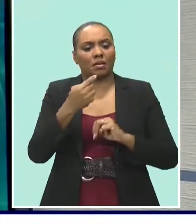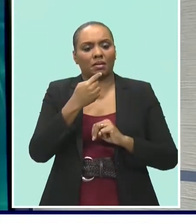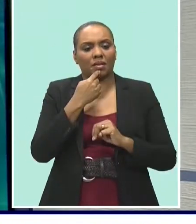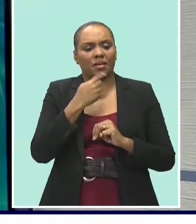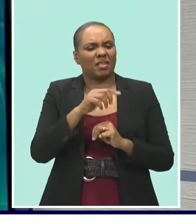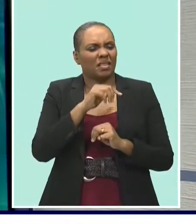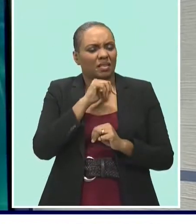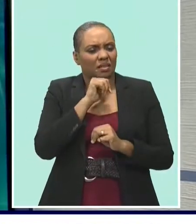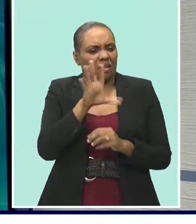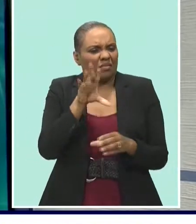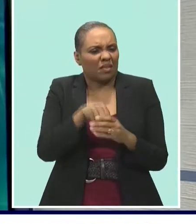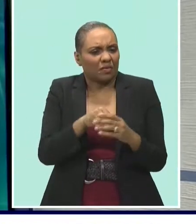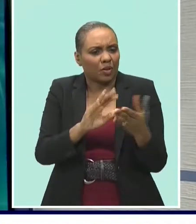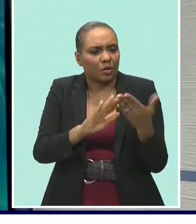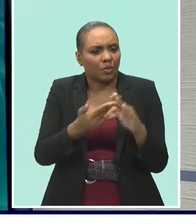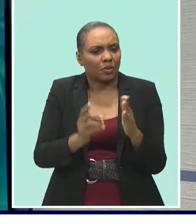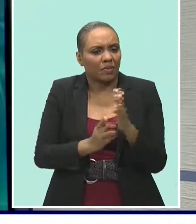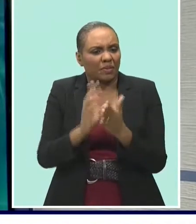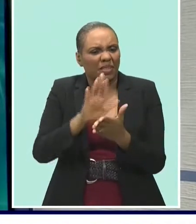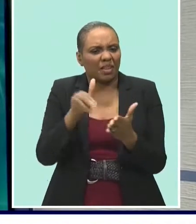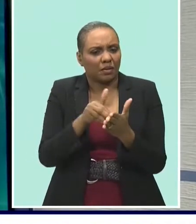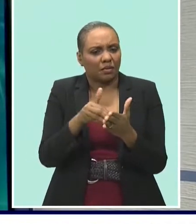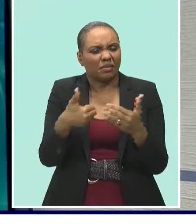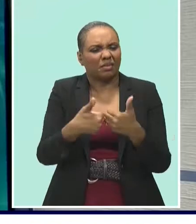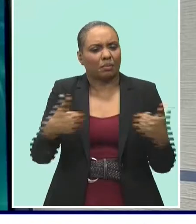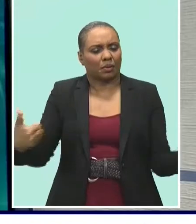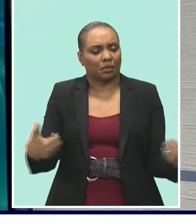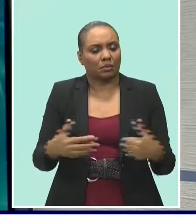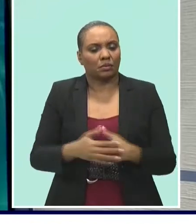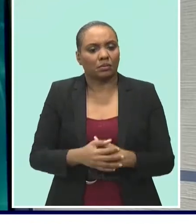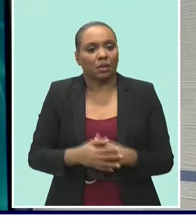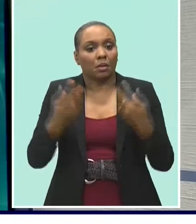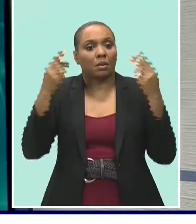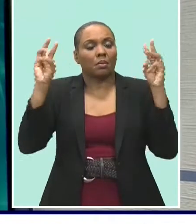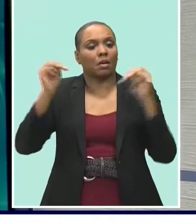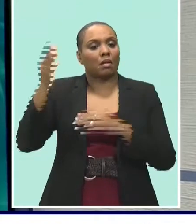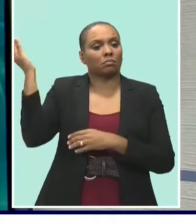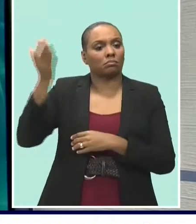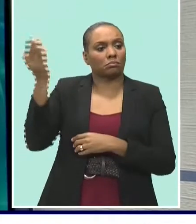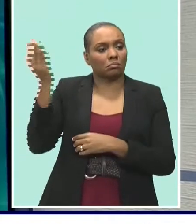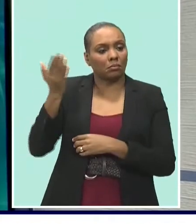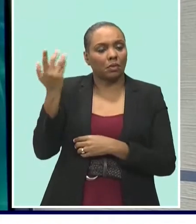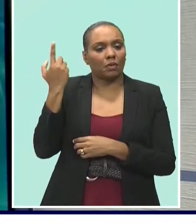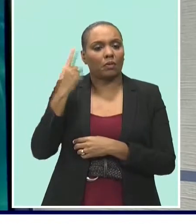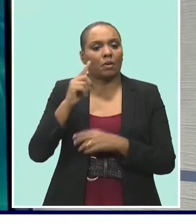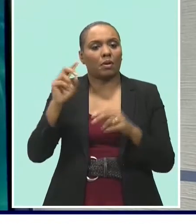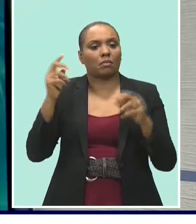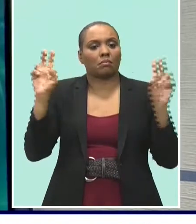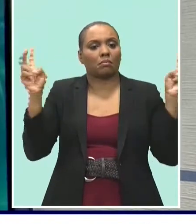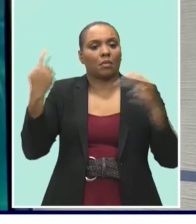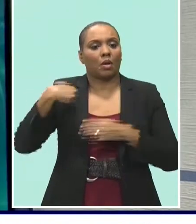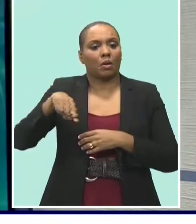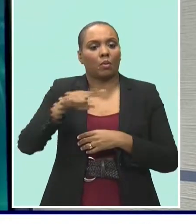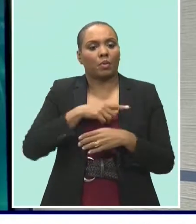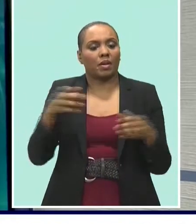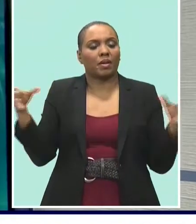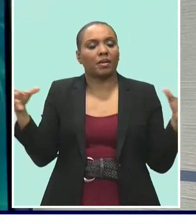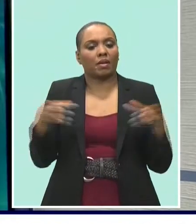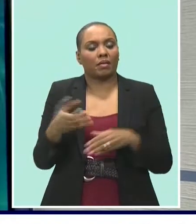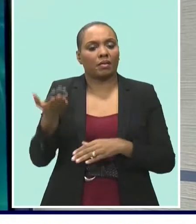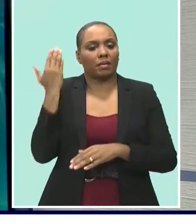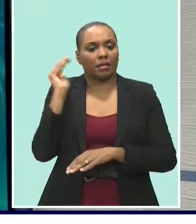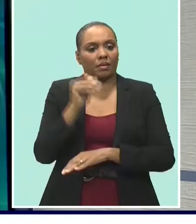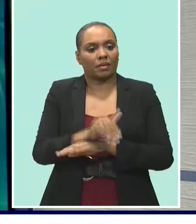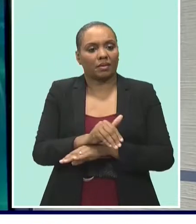the community development centres. She was speaking during the Ideas Forum, which formed part of the We Gather in 2020 initiative at the St.